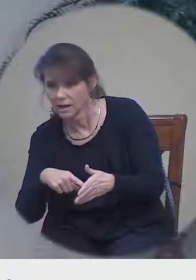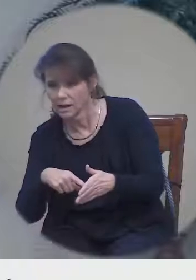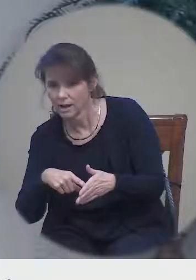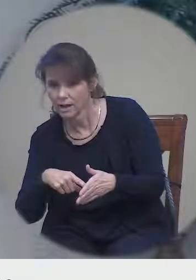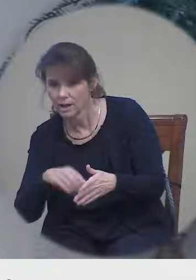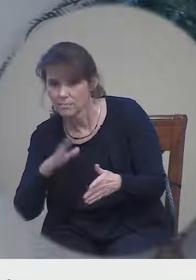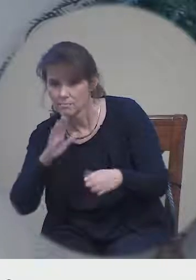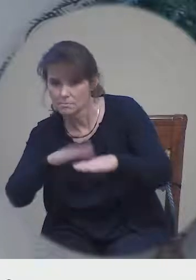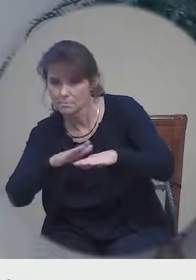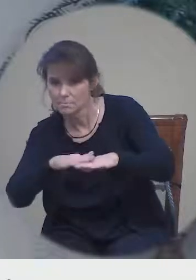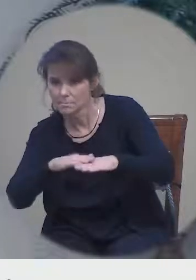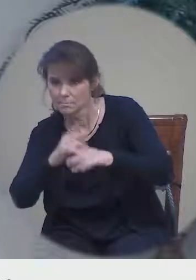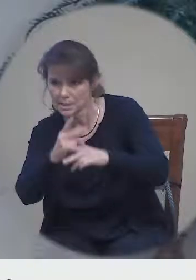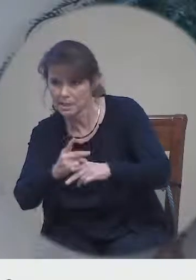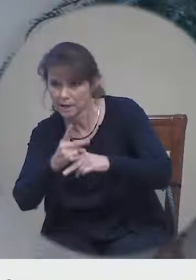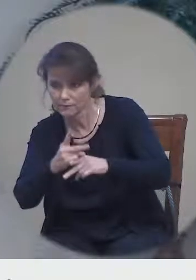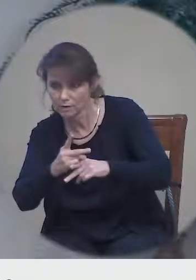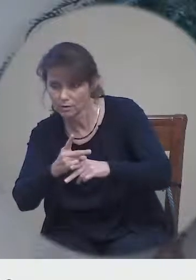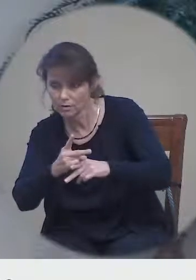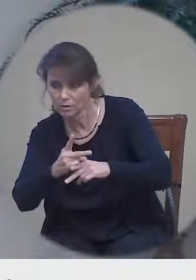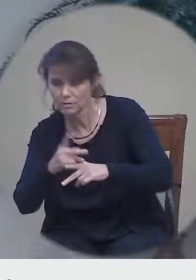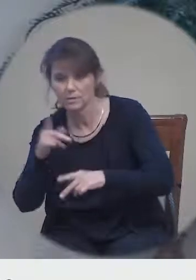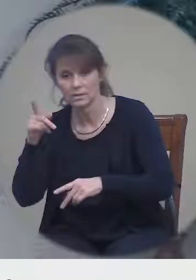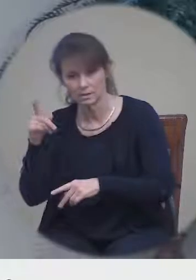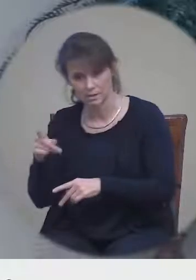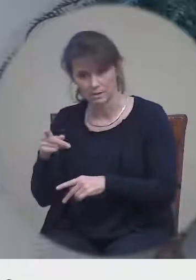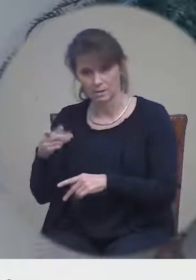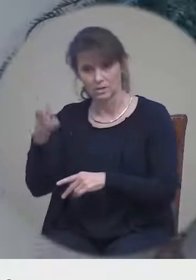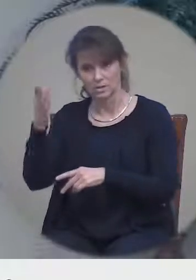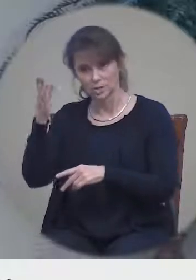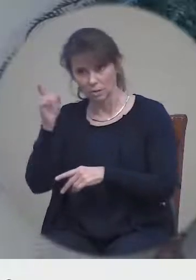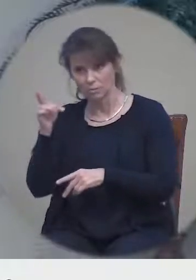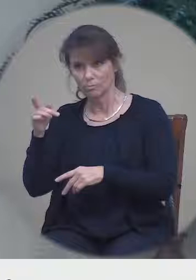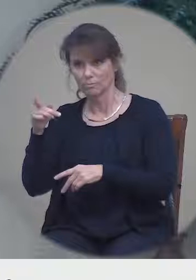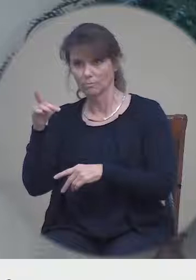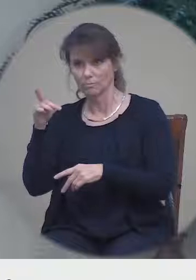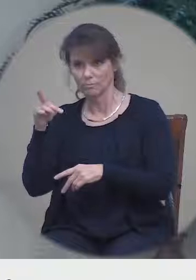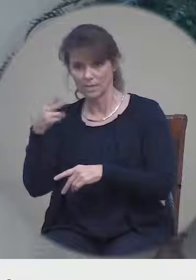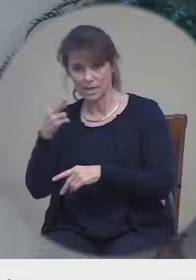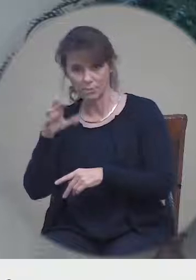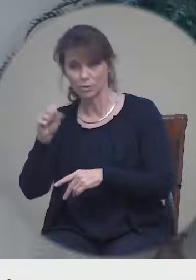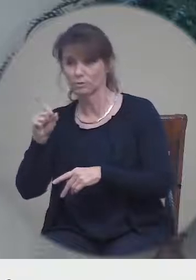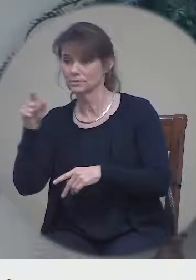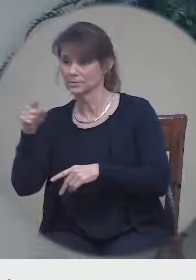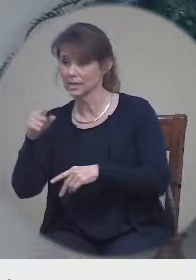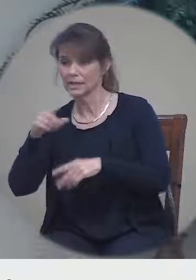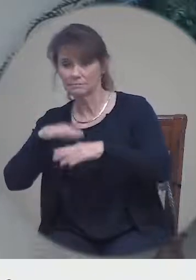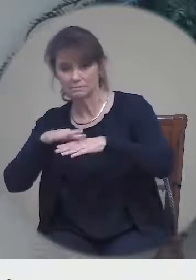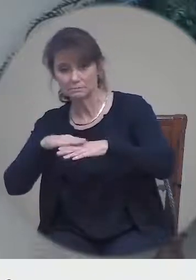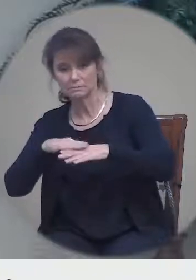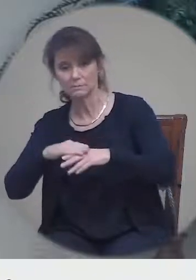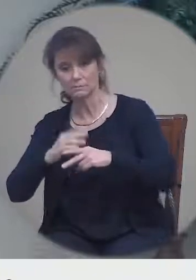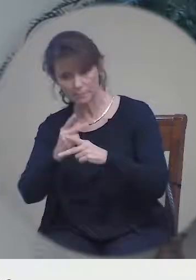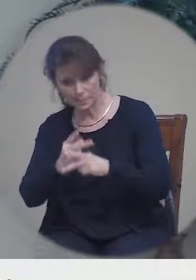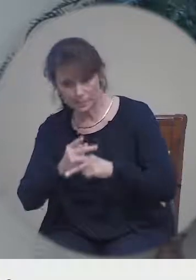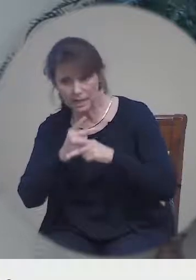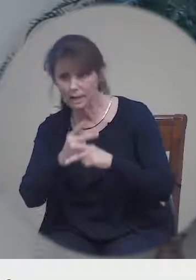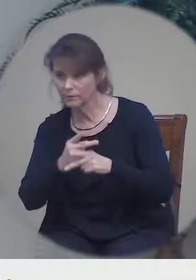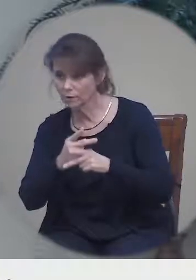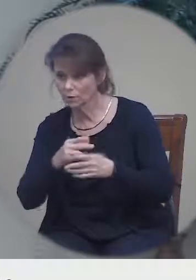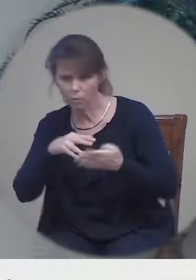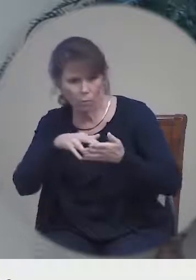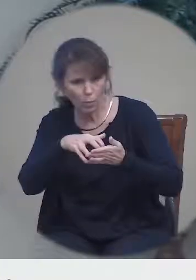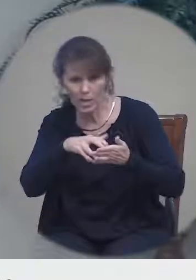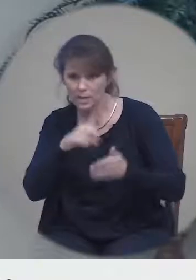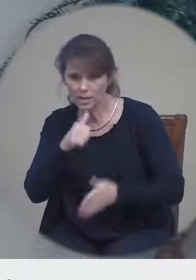says again. Strengthen your hands which hang down. Don't be so feeble. And your feeble knees. Make